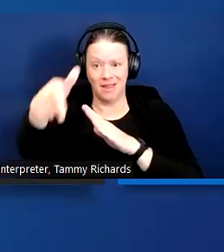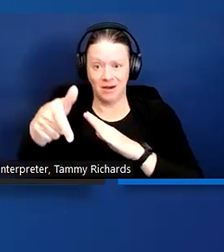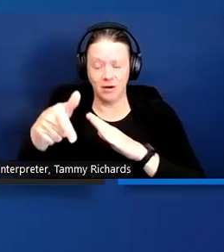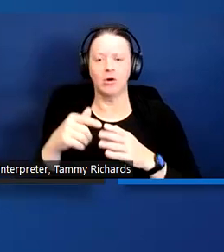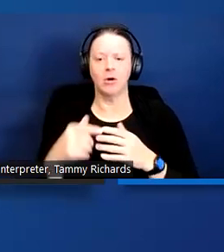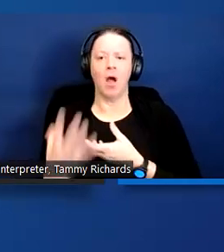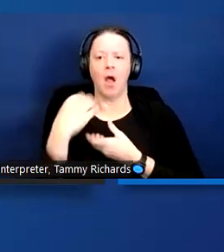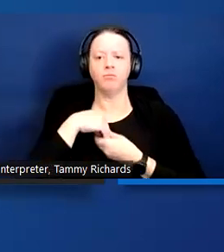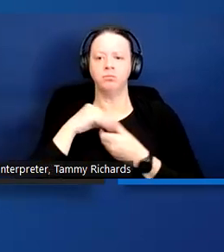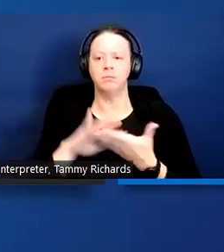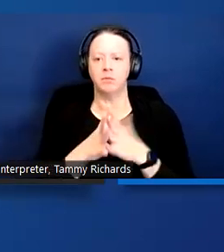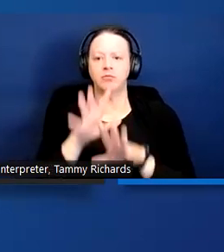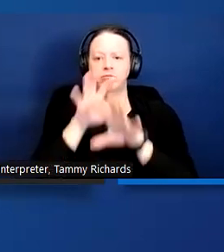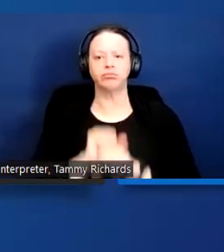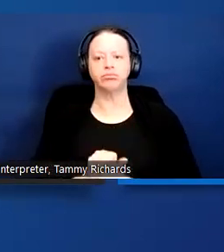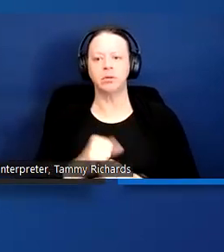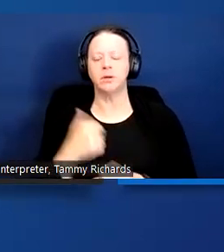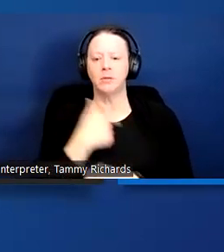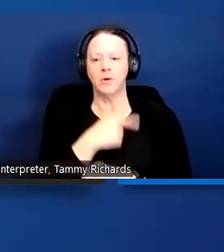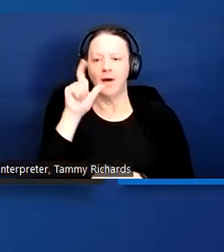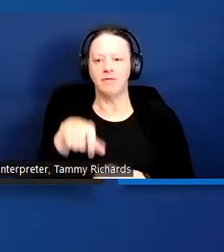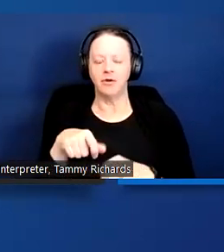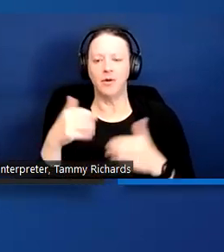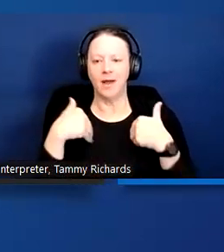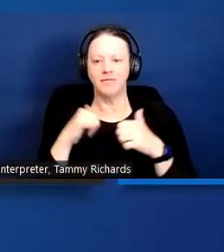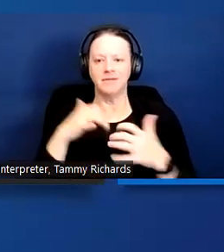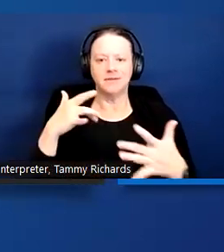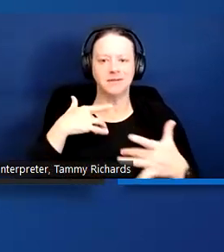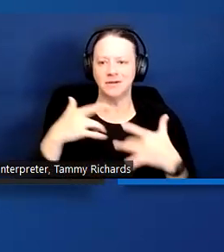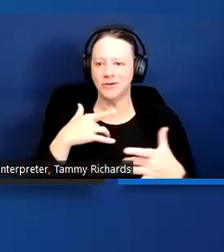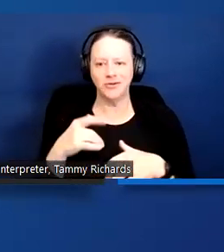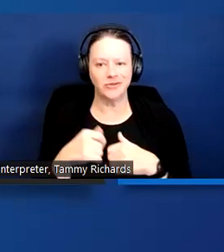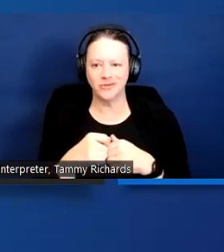it becomes normalized, and we don't have to have these concerns or